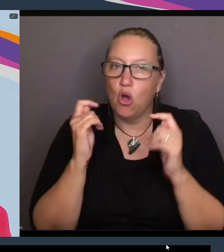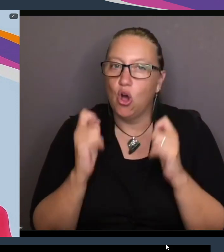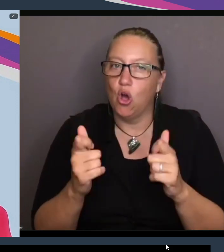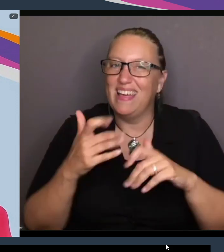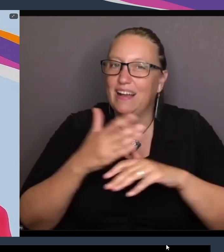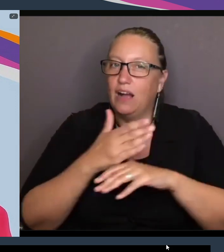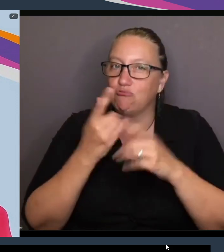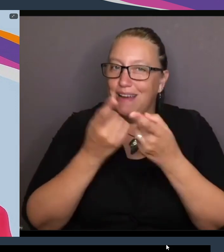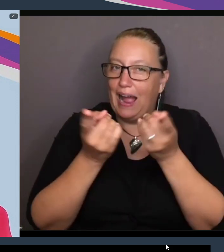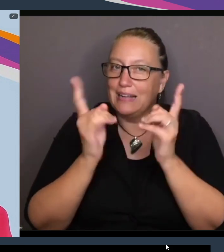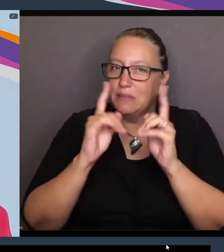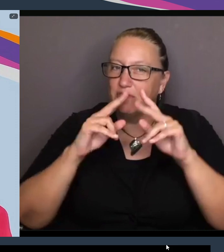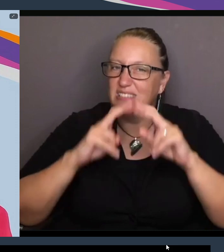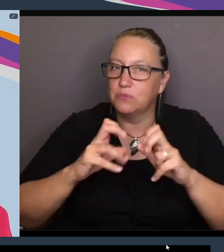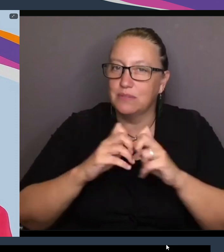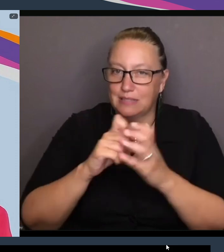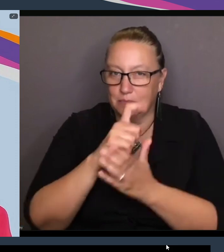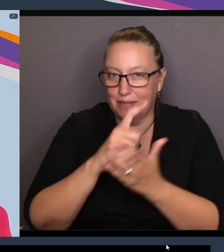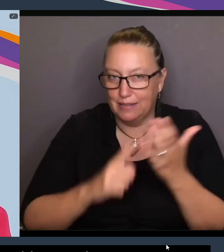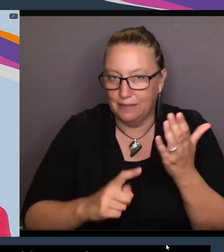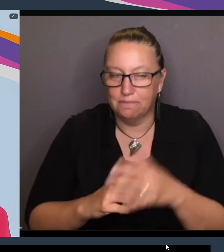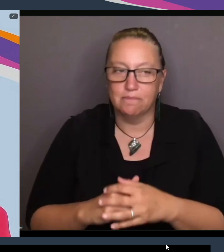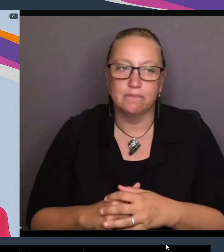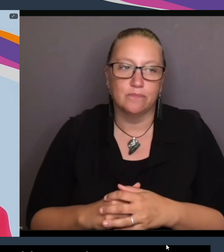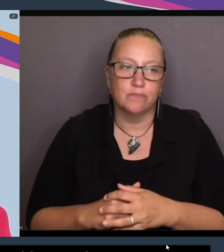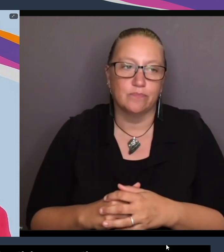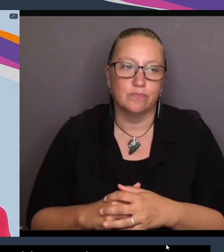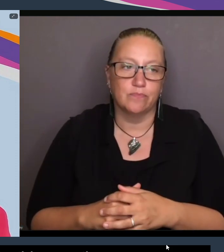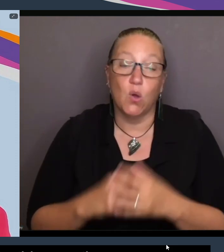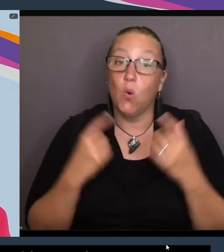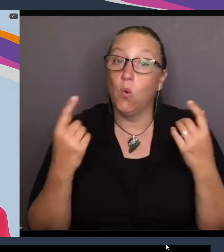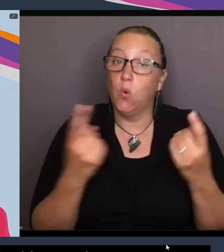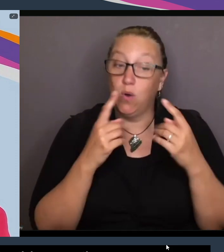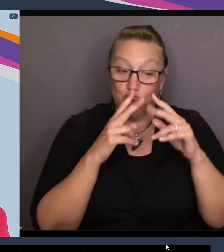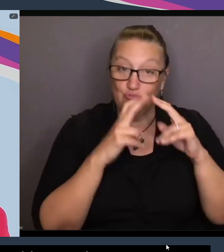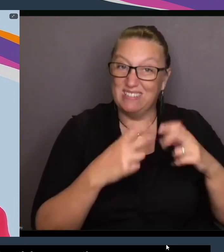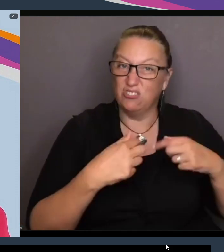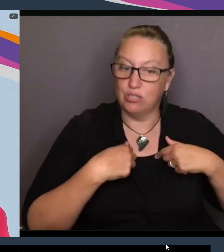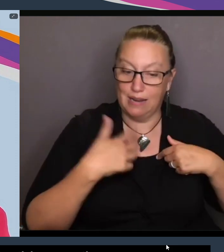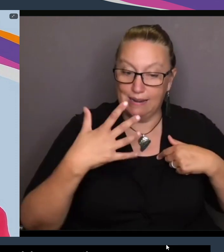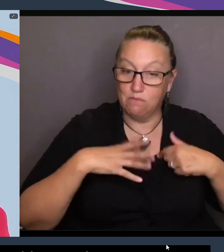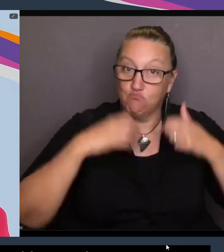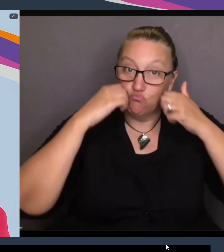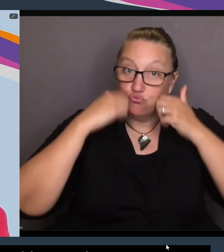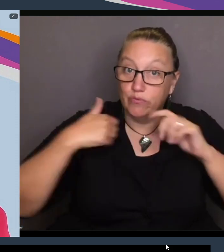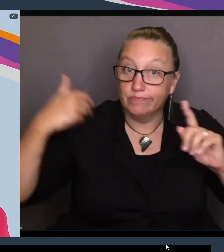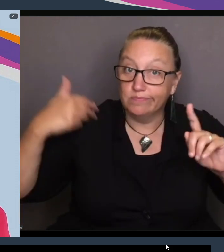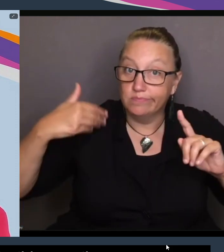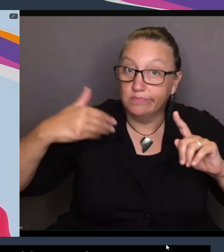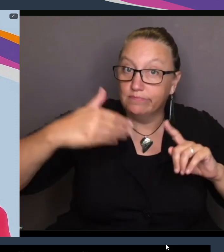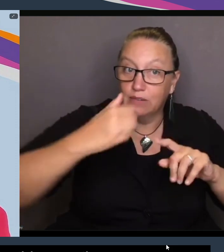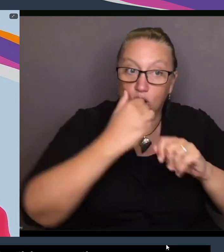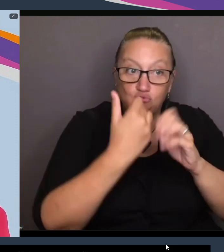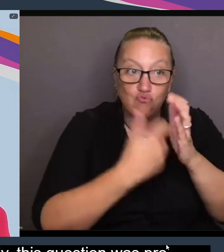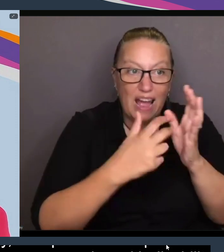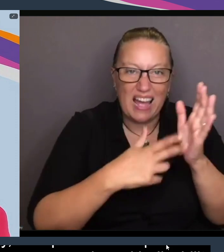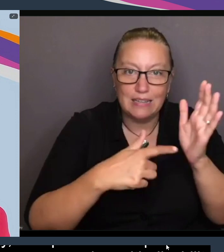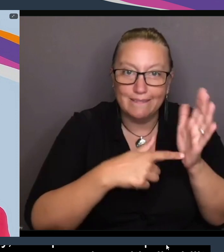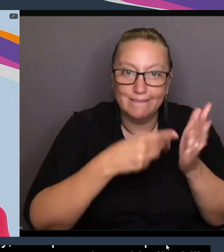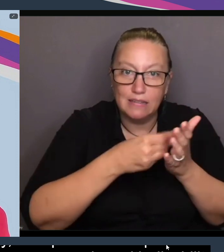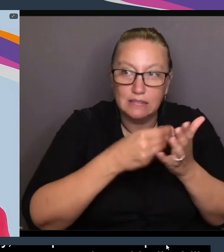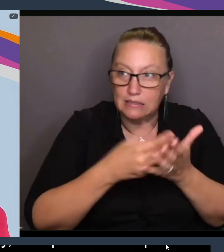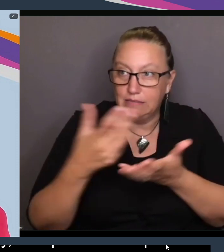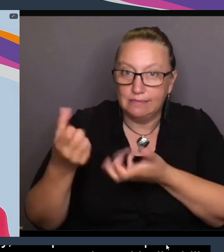researcher with disability. And the question is, do researchers need to have an existing track record of grant funding to be considered